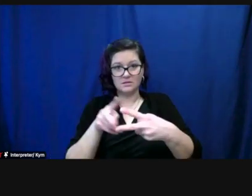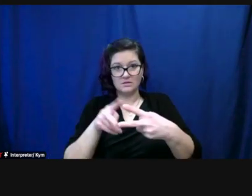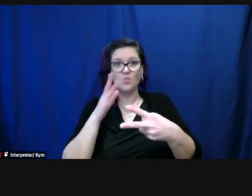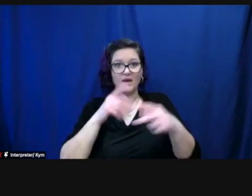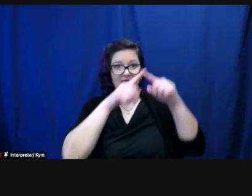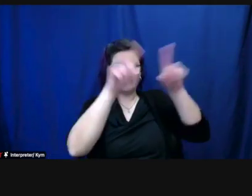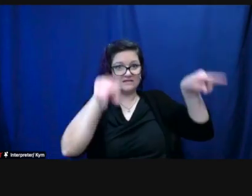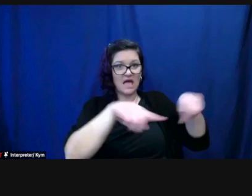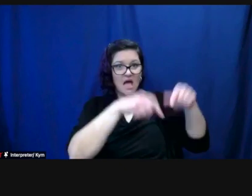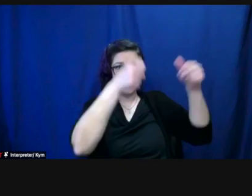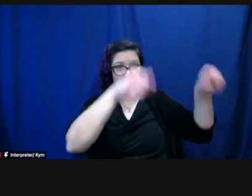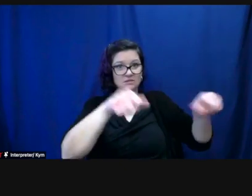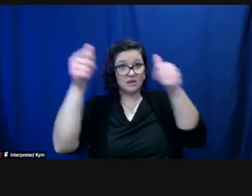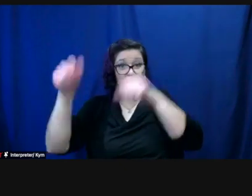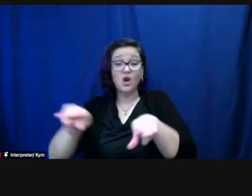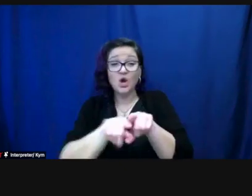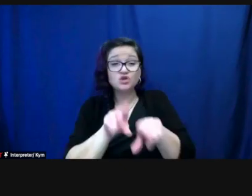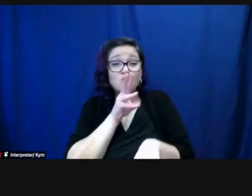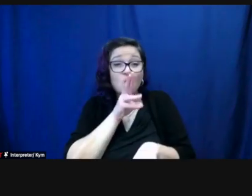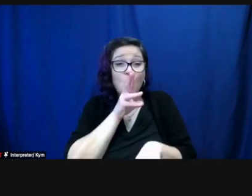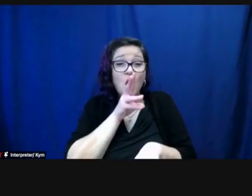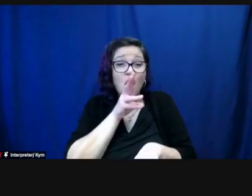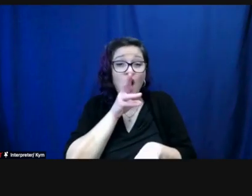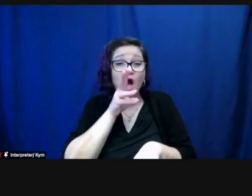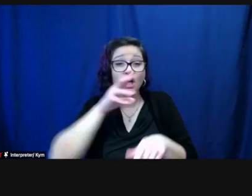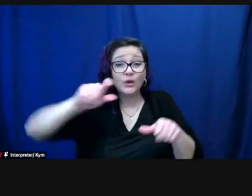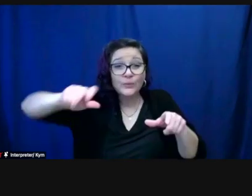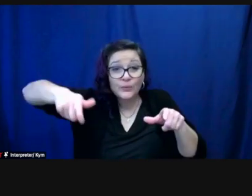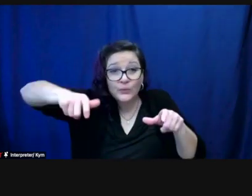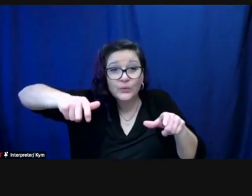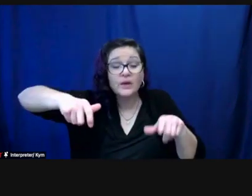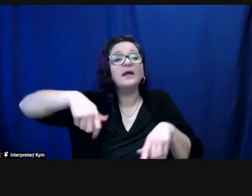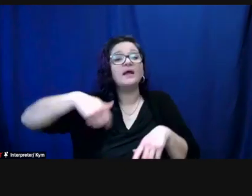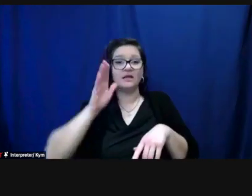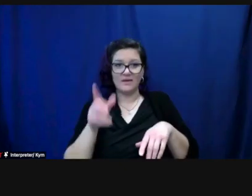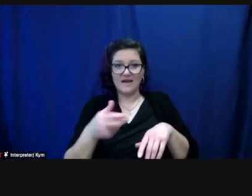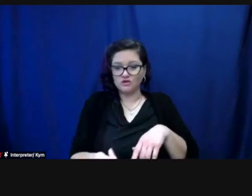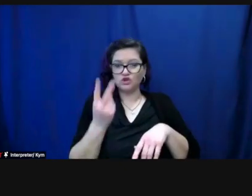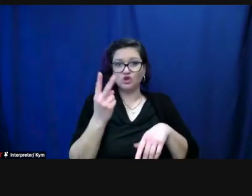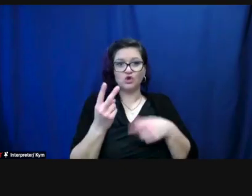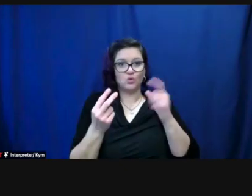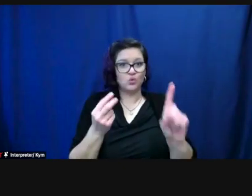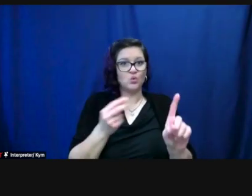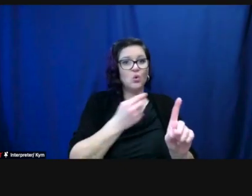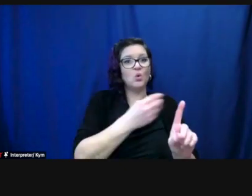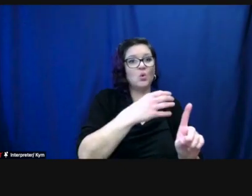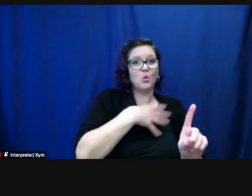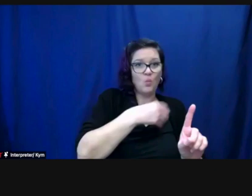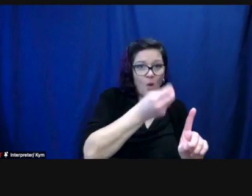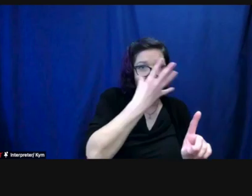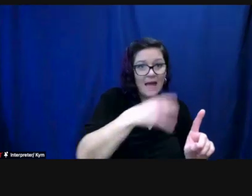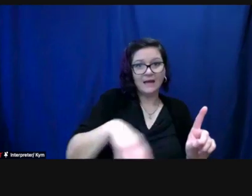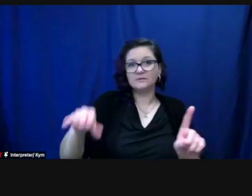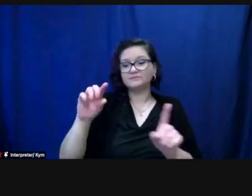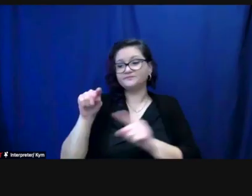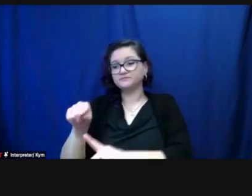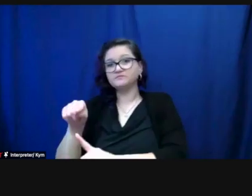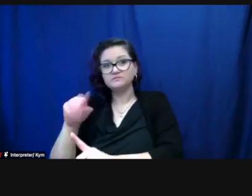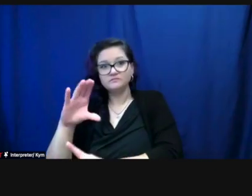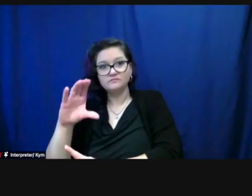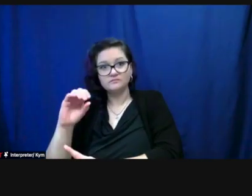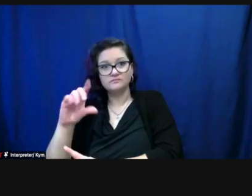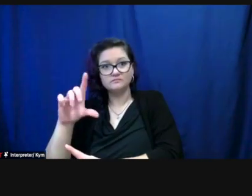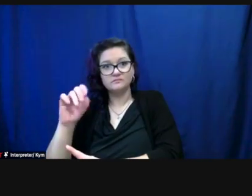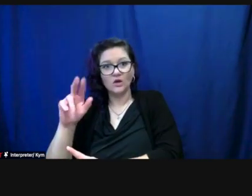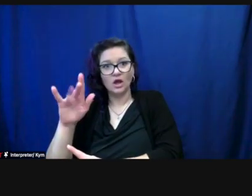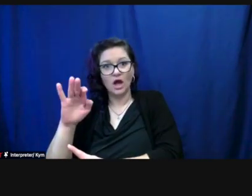have the water fountains, and they would have two. They would have one for white, one for colored. And the one for the colored was always